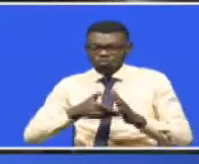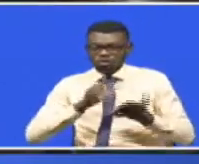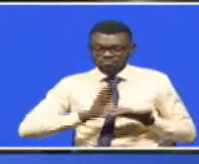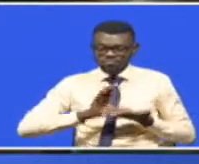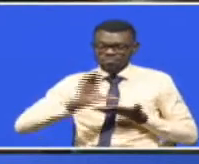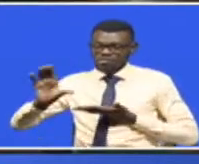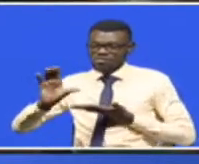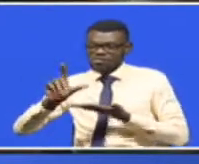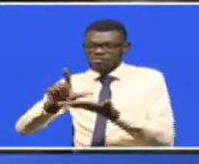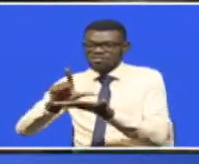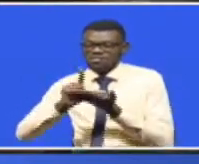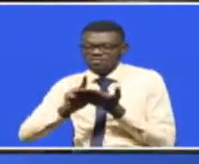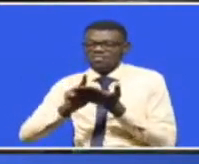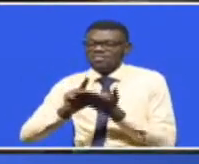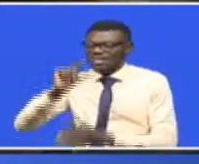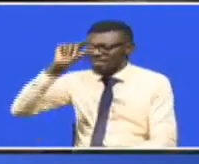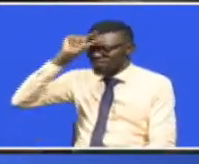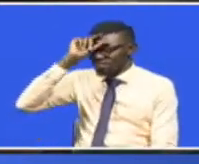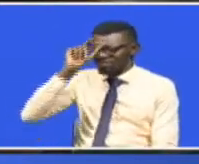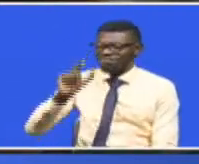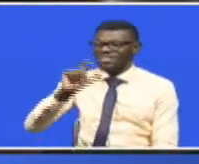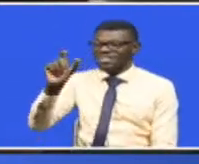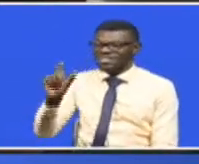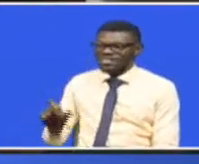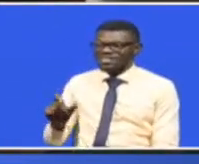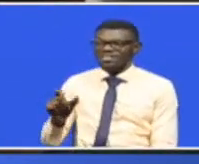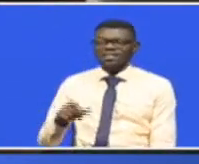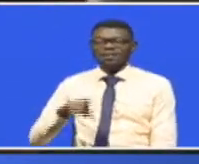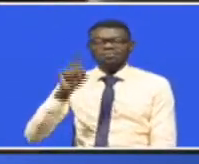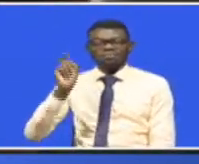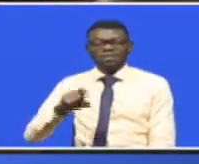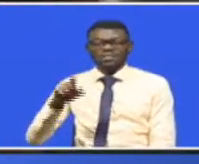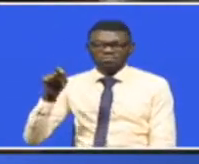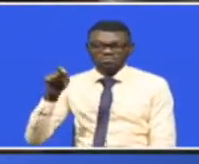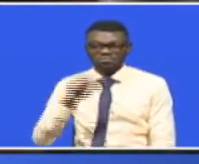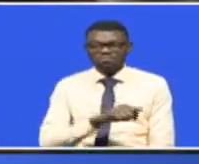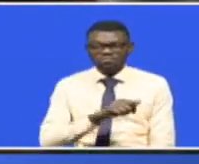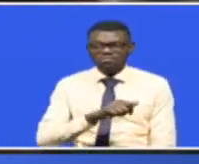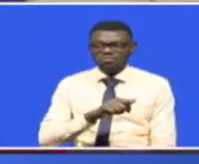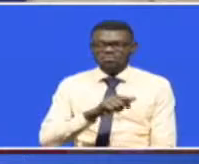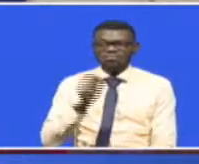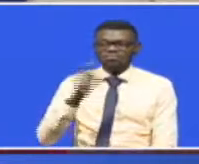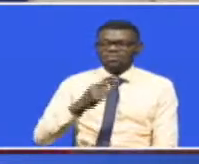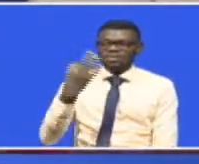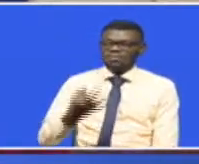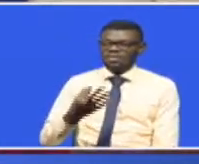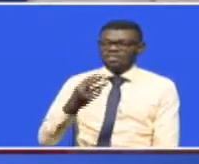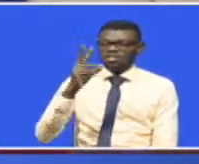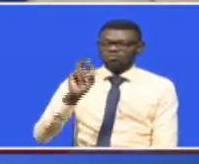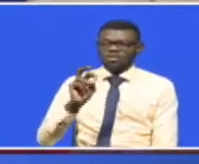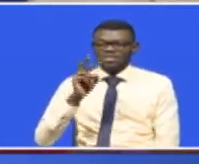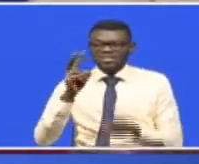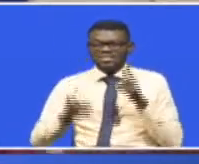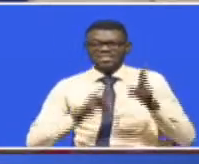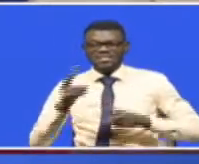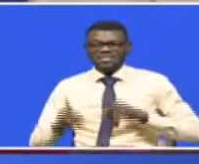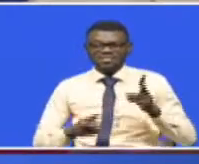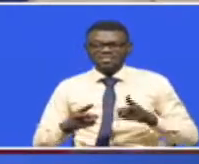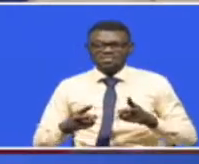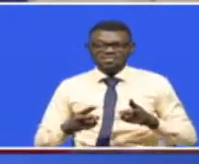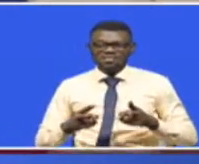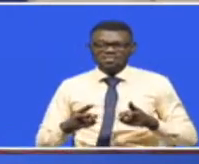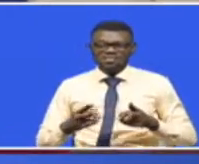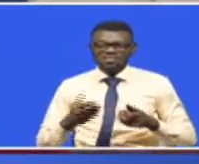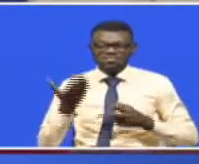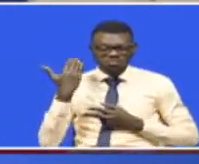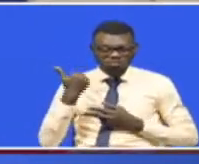loan facility from the Italian government, and one that is to be paid by March of 2022. Na wale ambao kama iko kitu